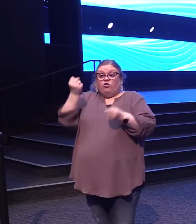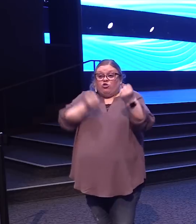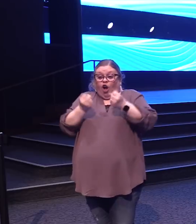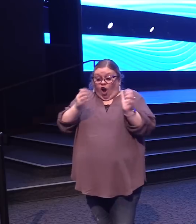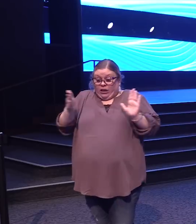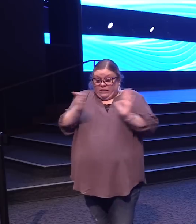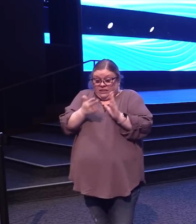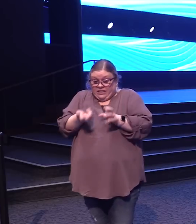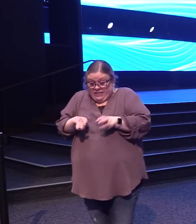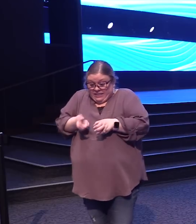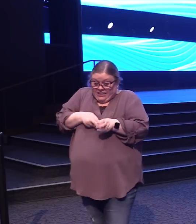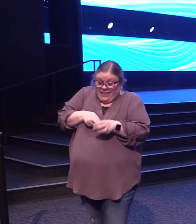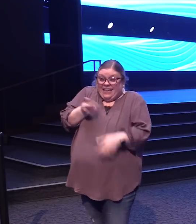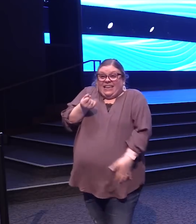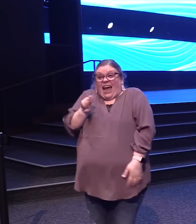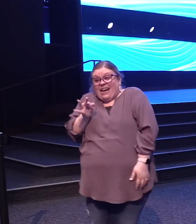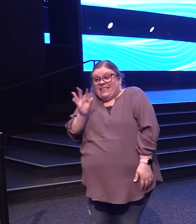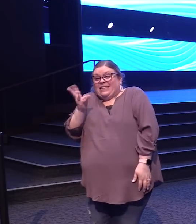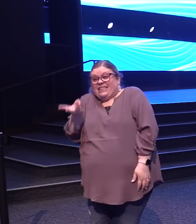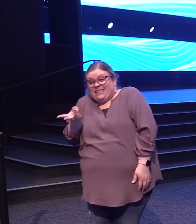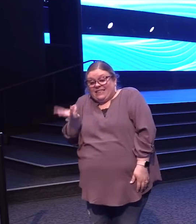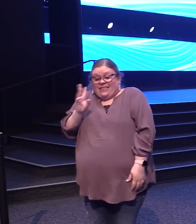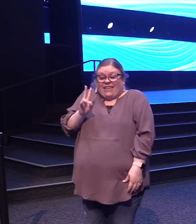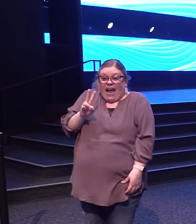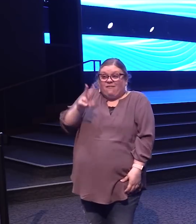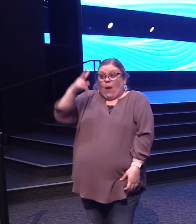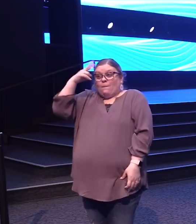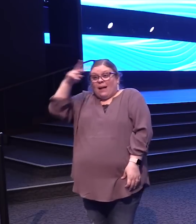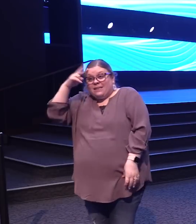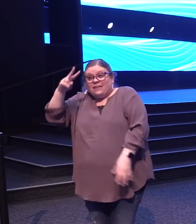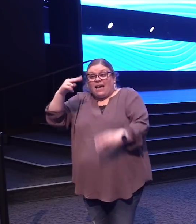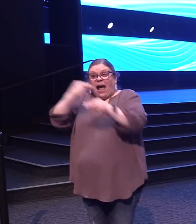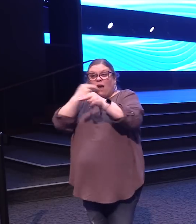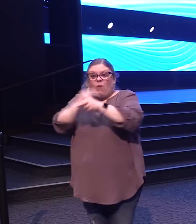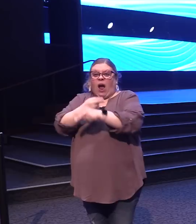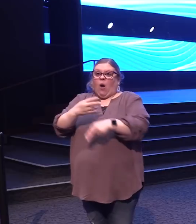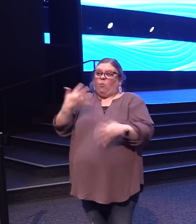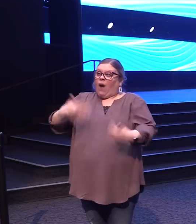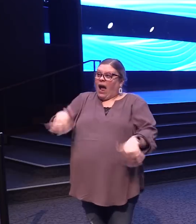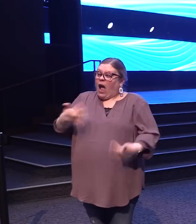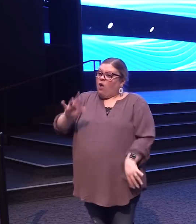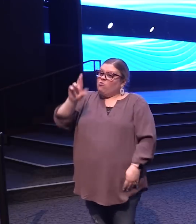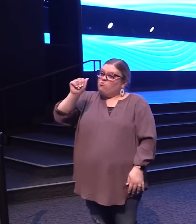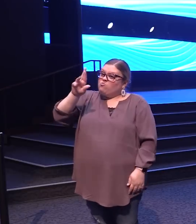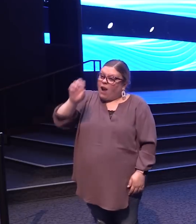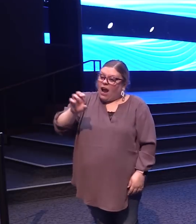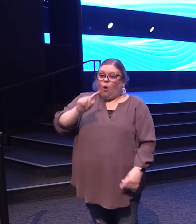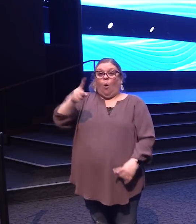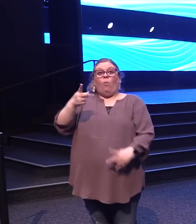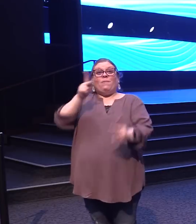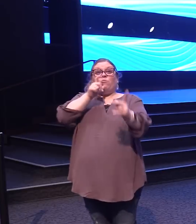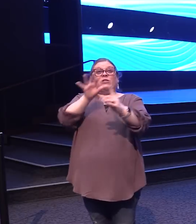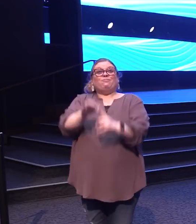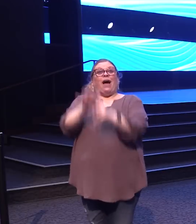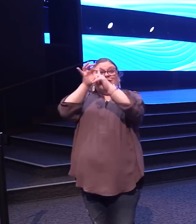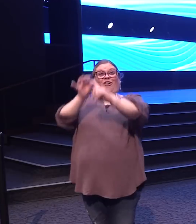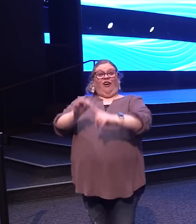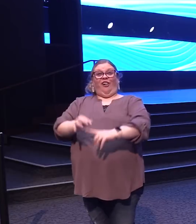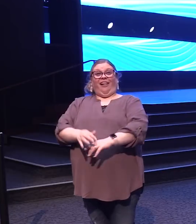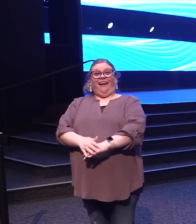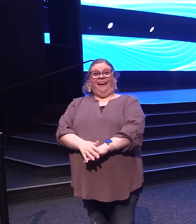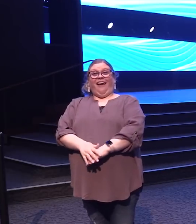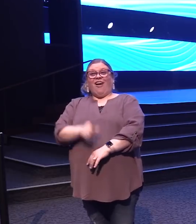Volkswagen Beetle 1967 on a Mexican highway. That's only the chosen ones,